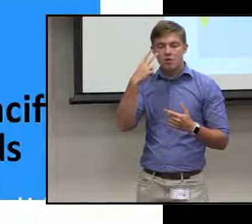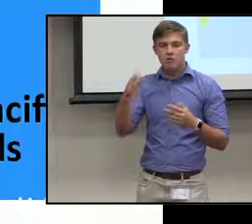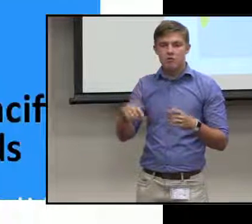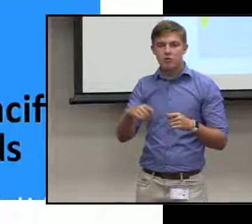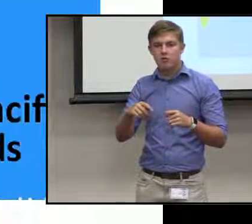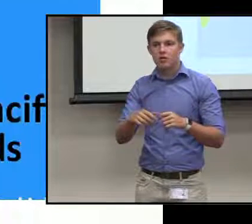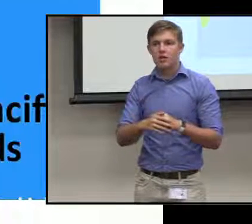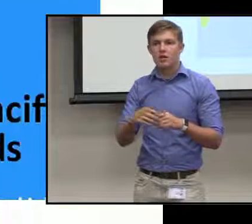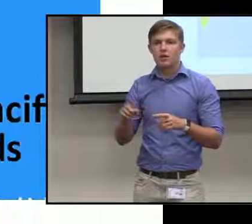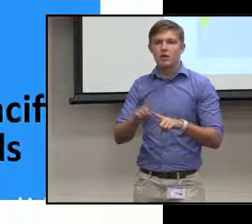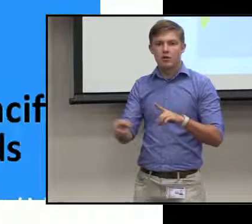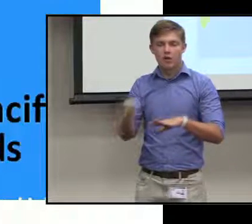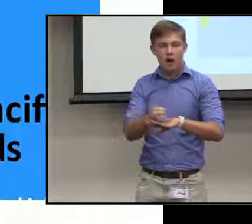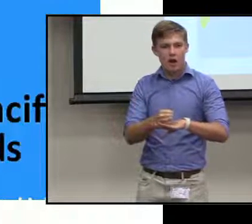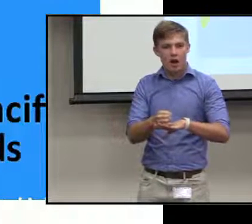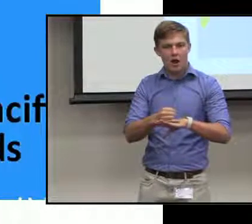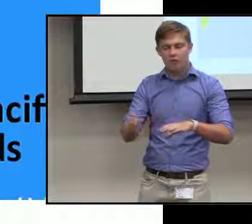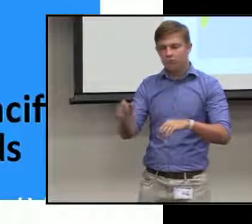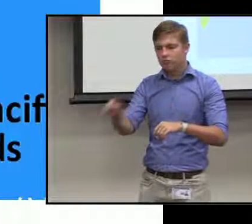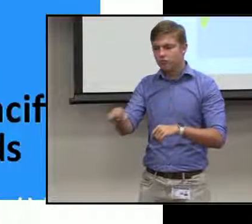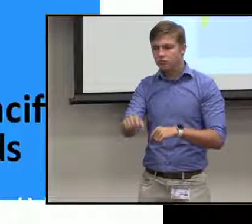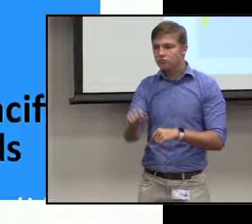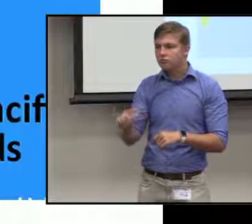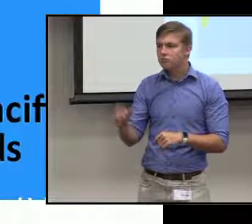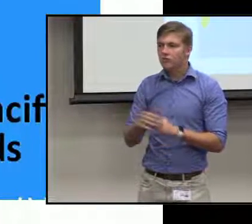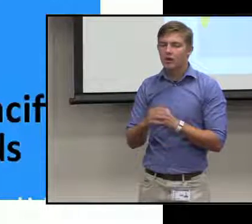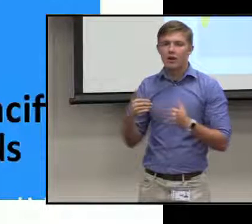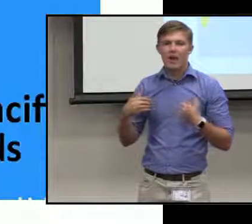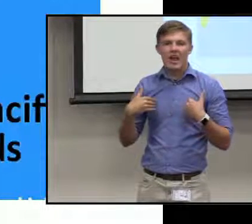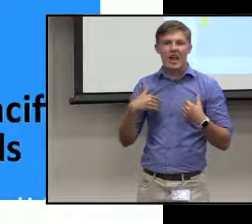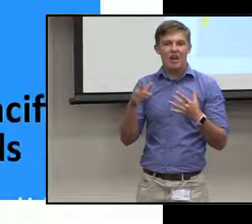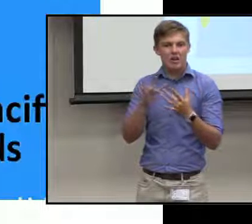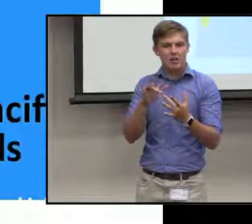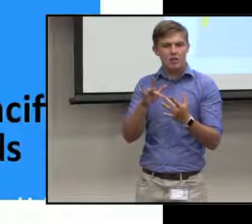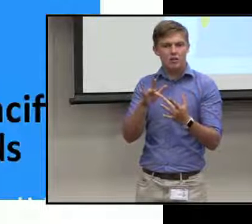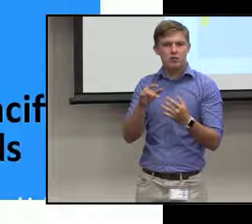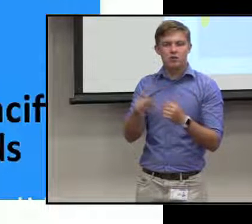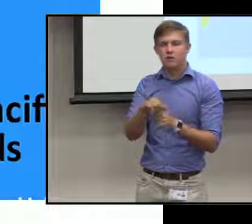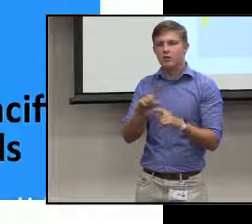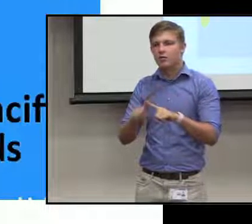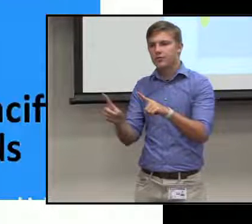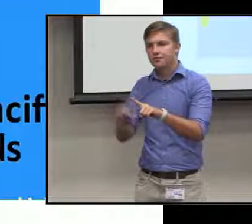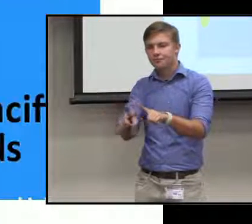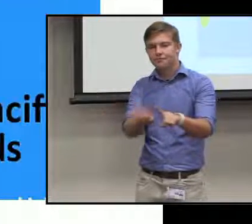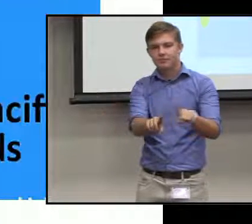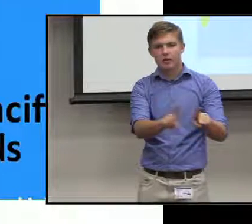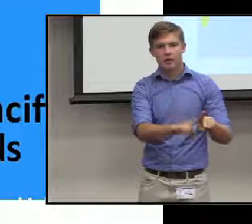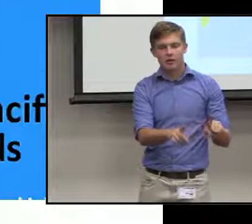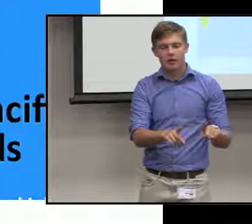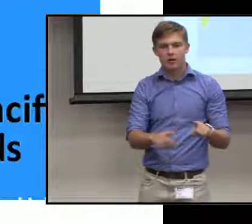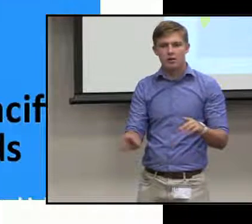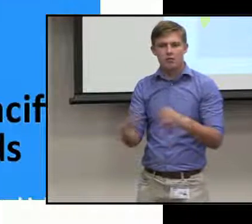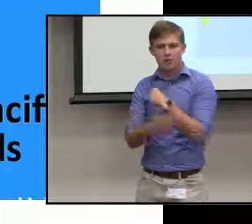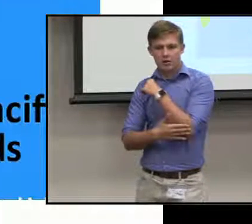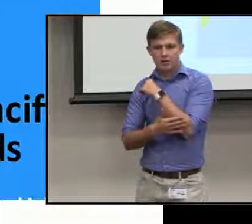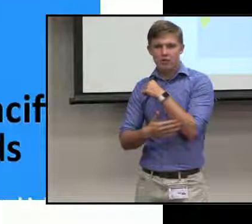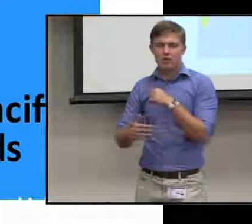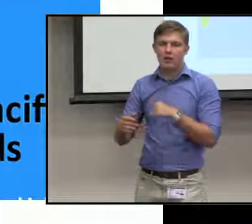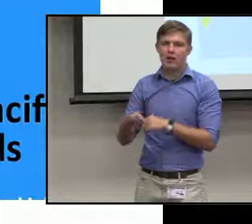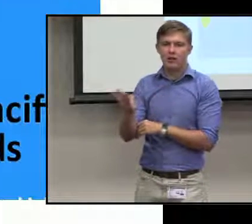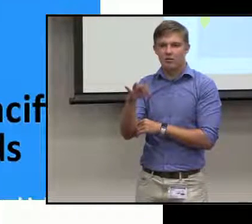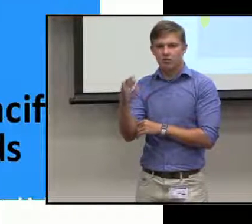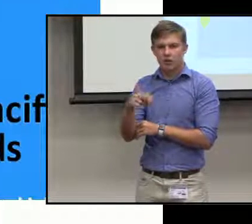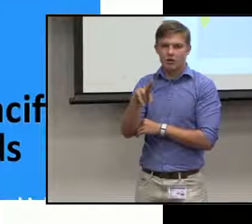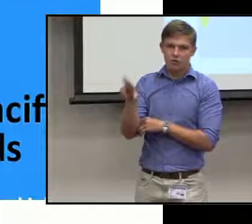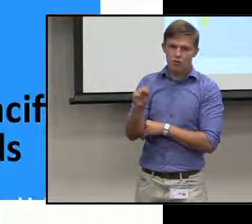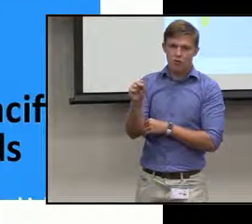with them. They have connections to various nations like France or the United States or Australia, but New Zealand sees